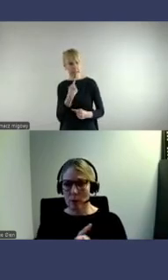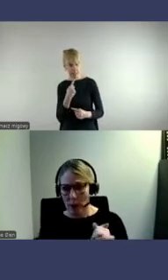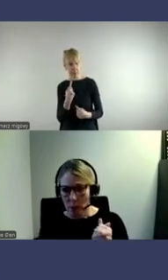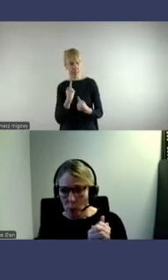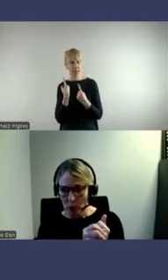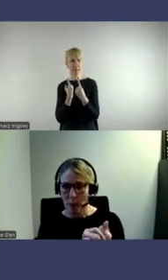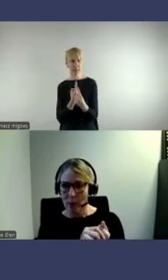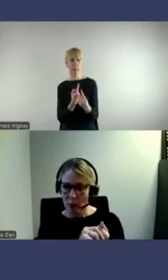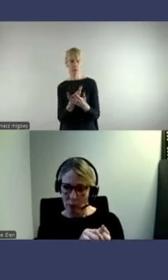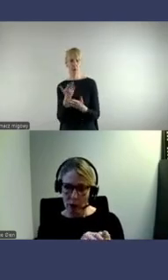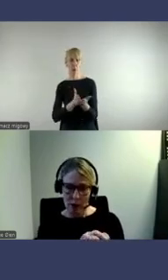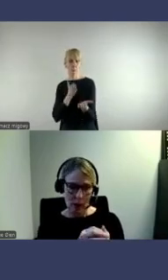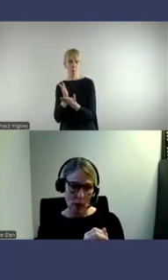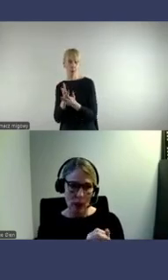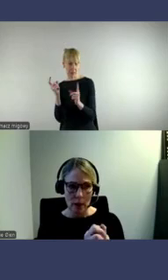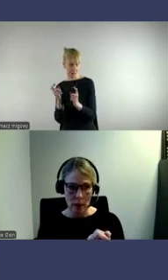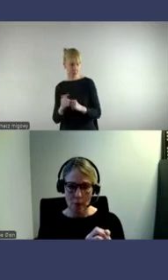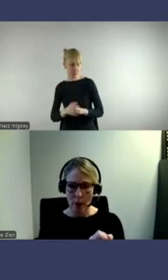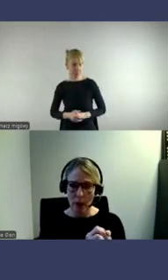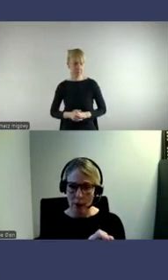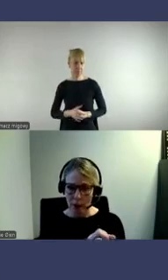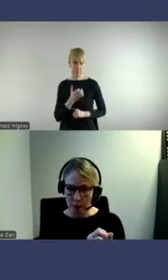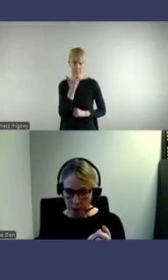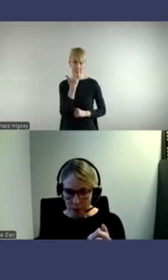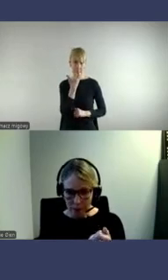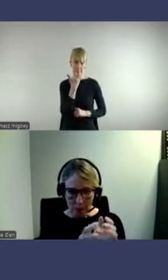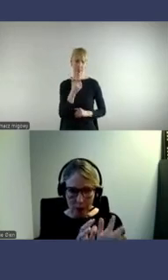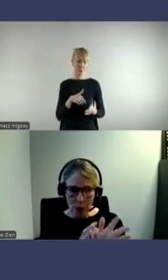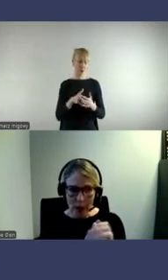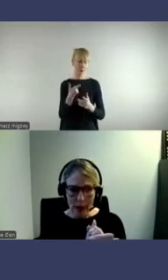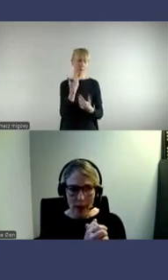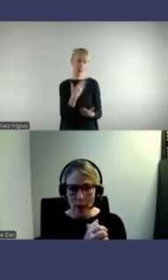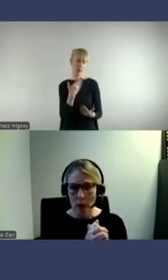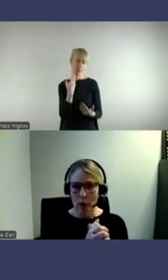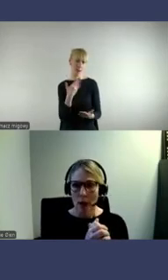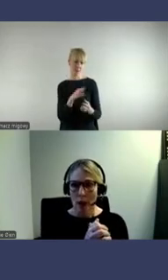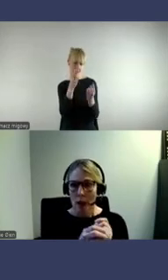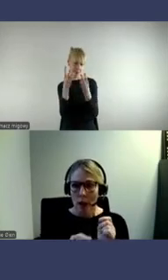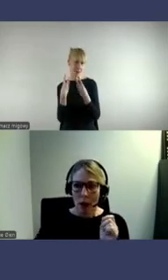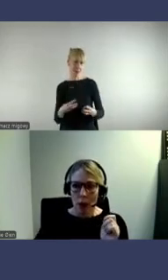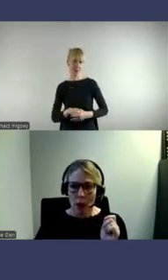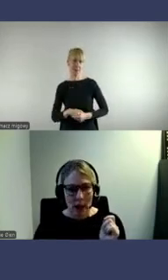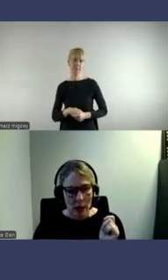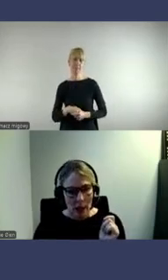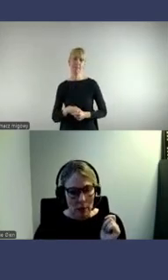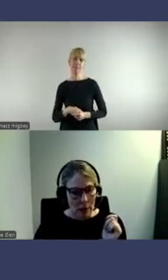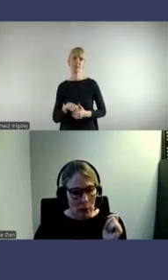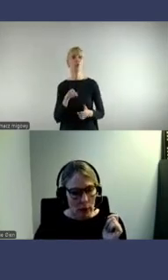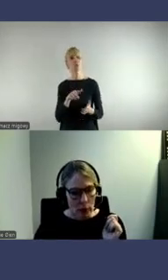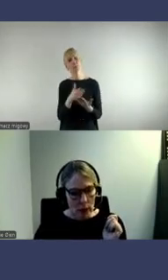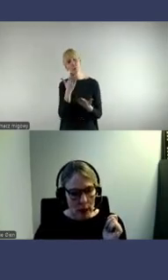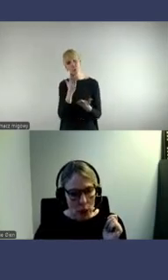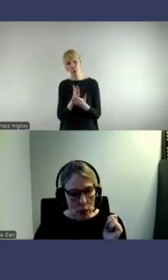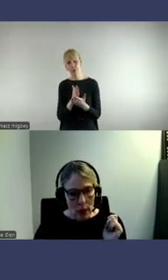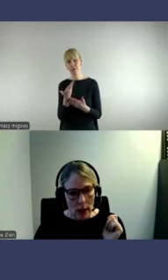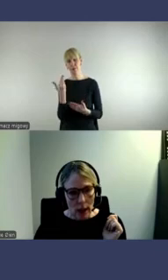one of the important pieces of the puzzle that we need to keep our eyes on. So with this anecdote, I want to say thank you